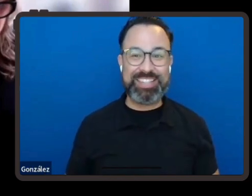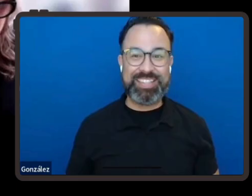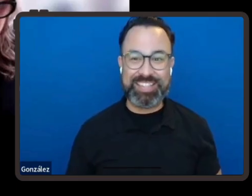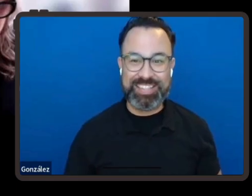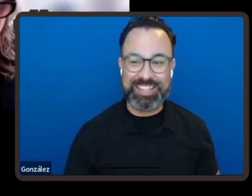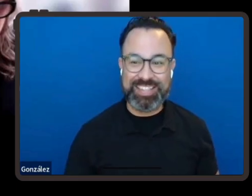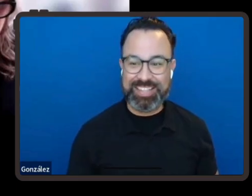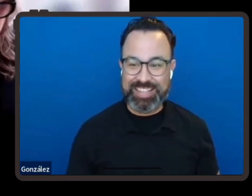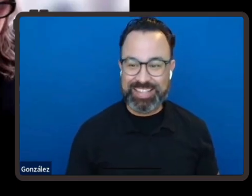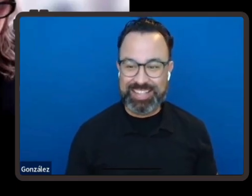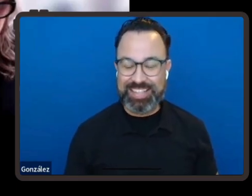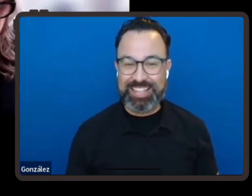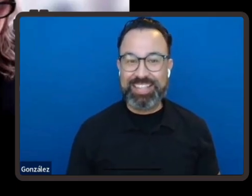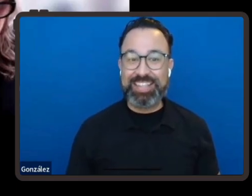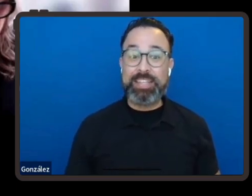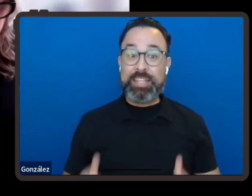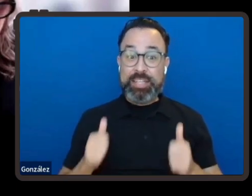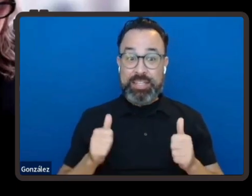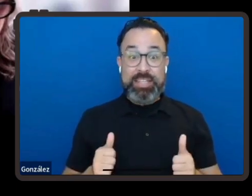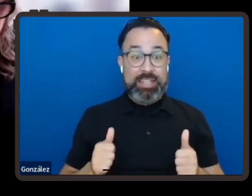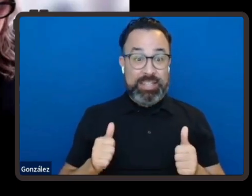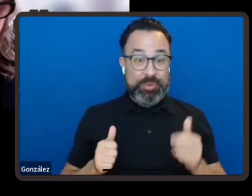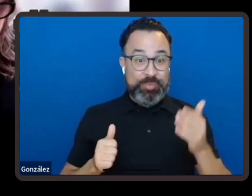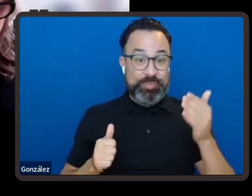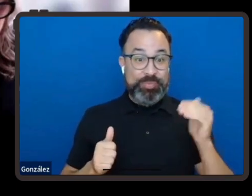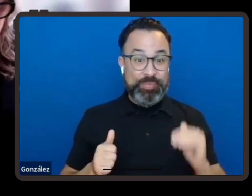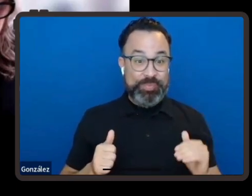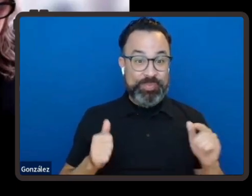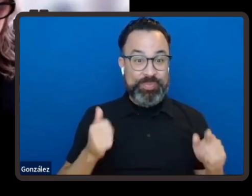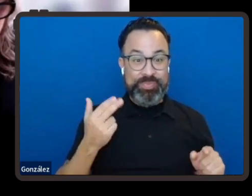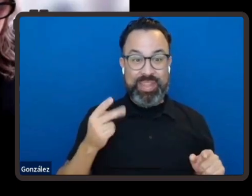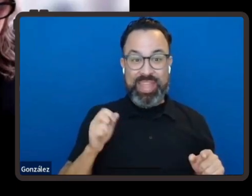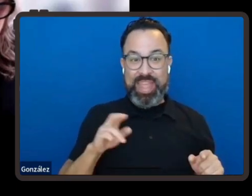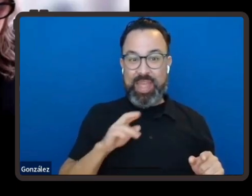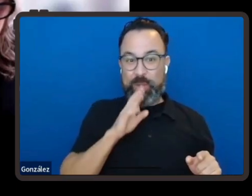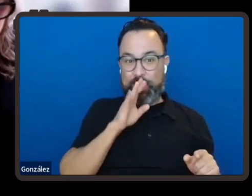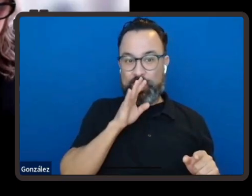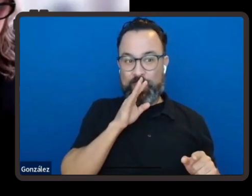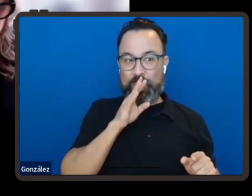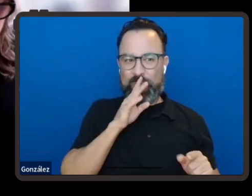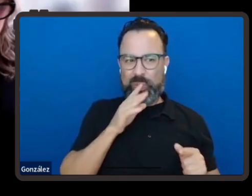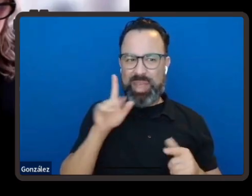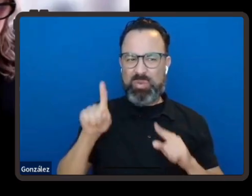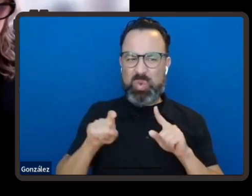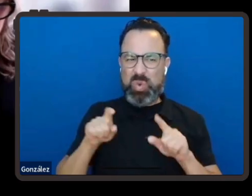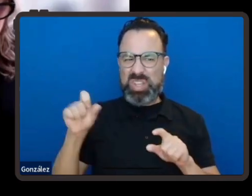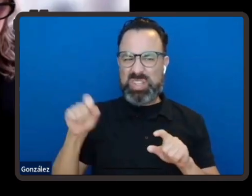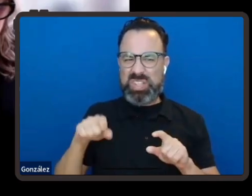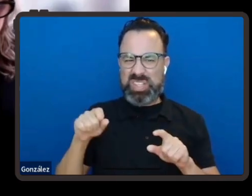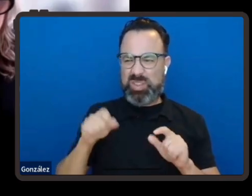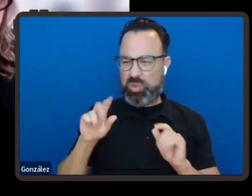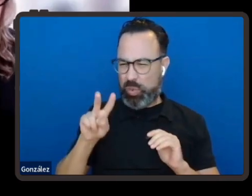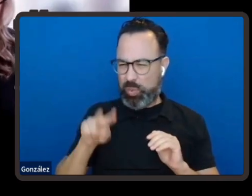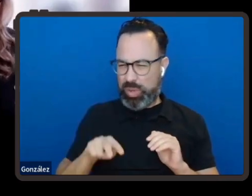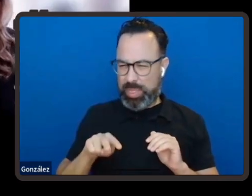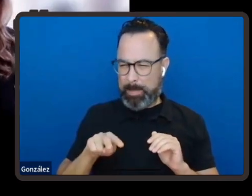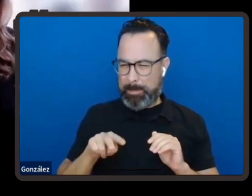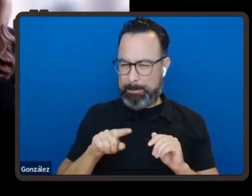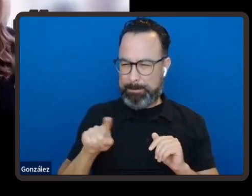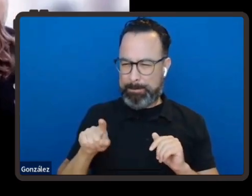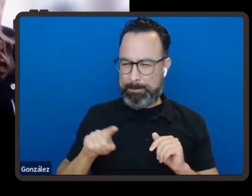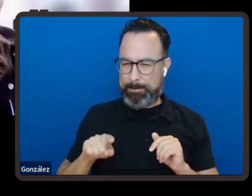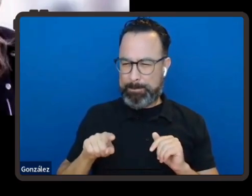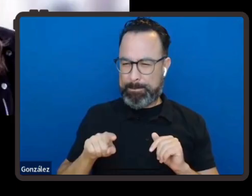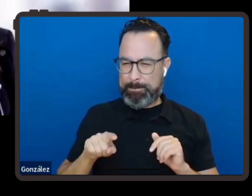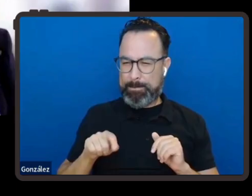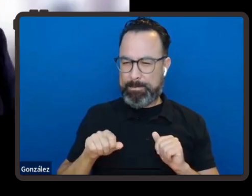Great, thank you. Yeah, so we do have some questions. I will read them out. There's sort of a context around them, so I'll read the full question